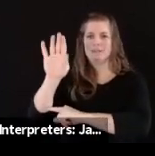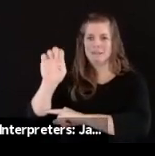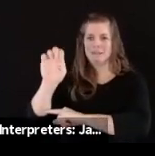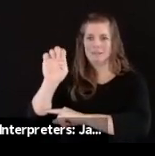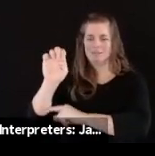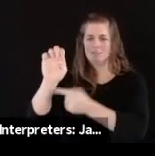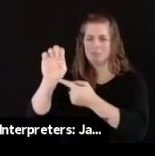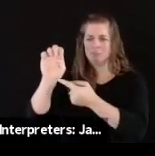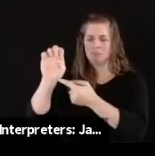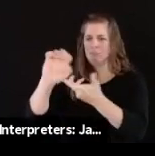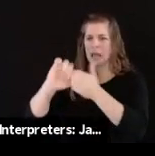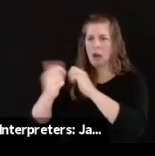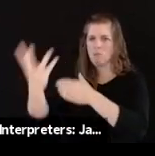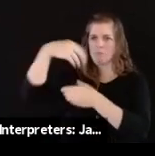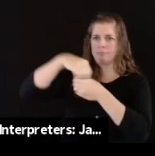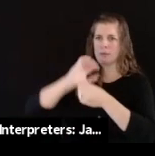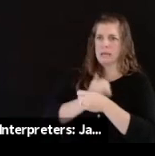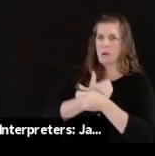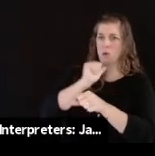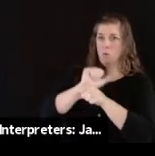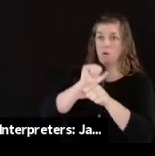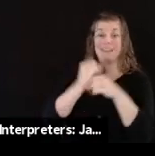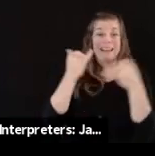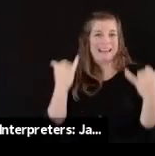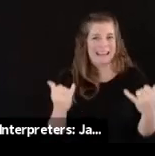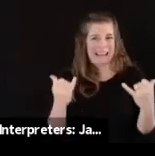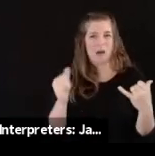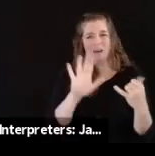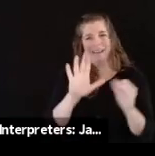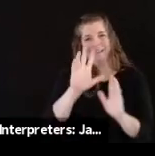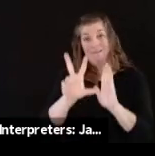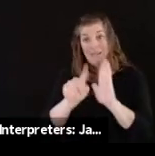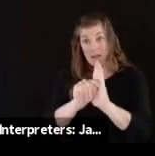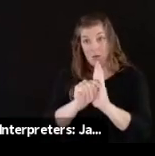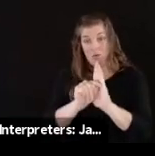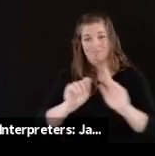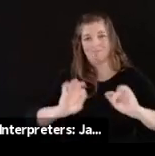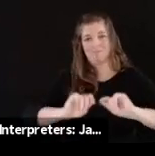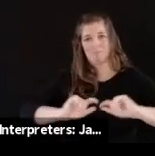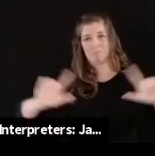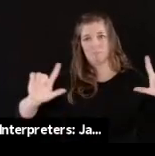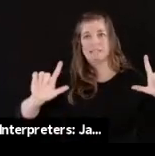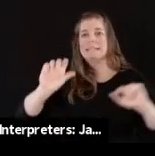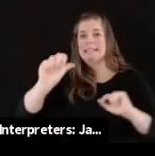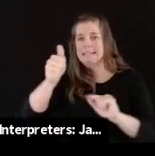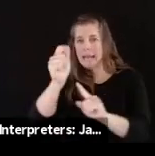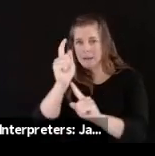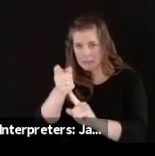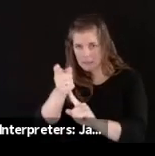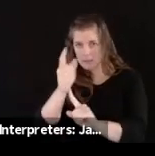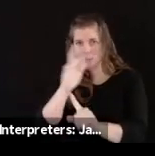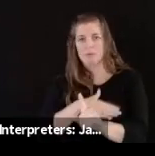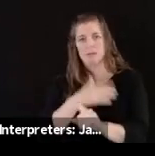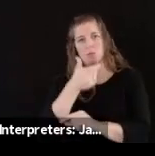work? I'm going to show you a video. It's about 10 minutes, and I'm going to ask you to consider, what did you think when you saw